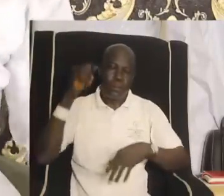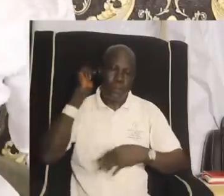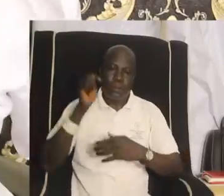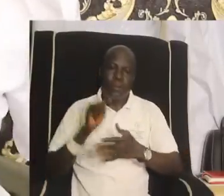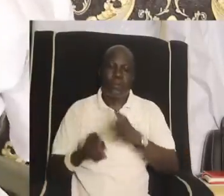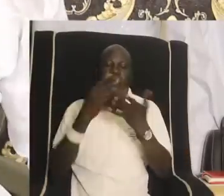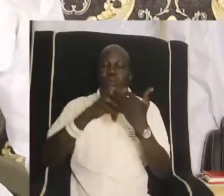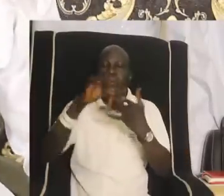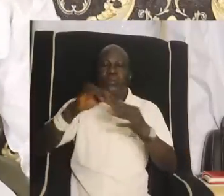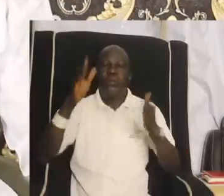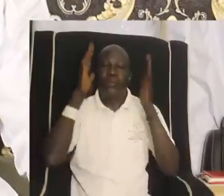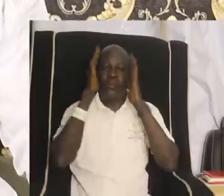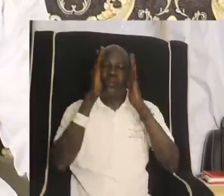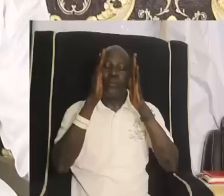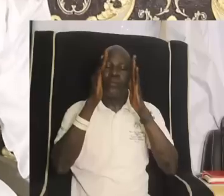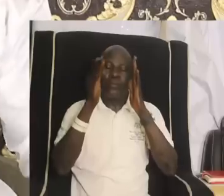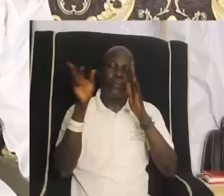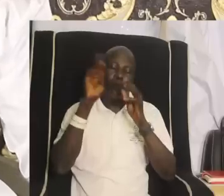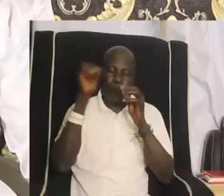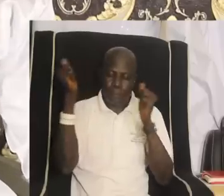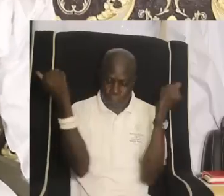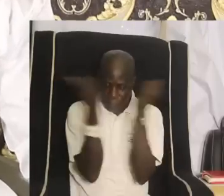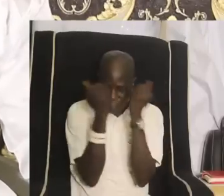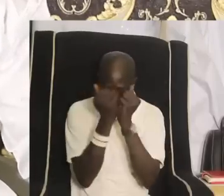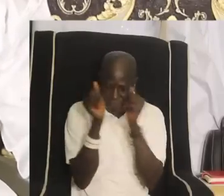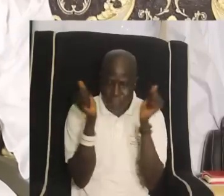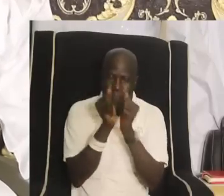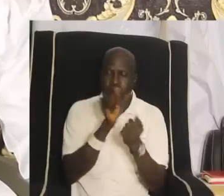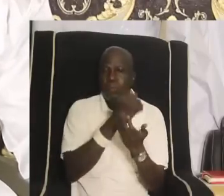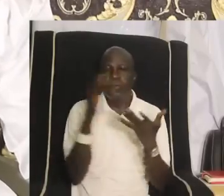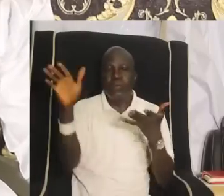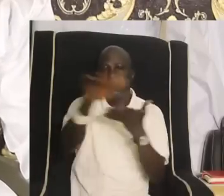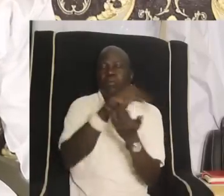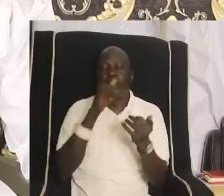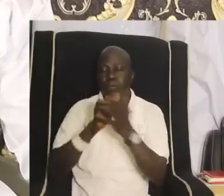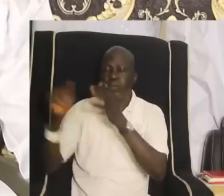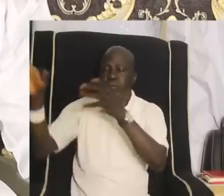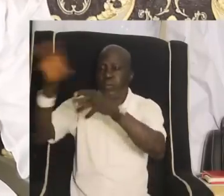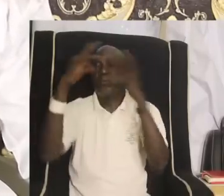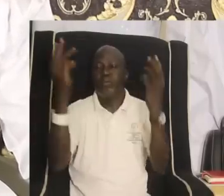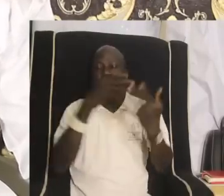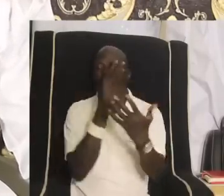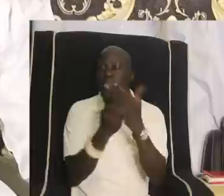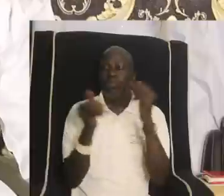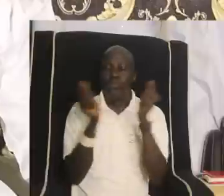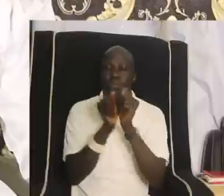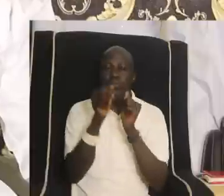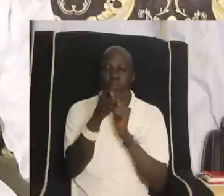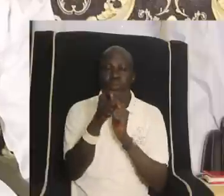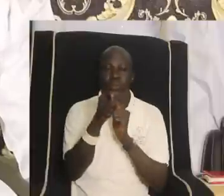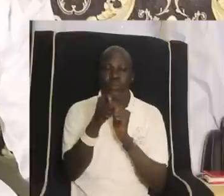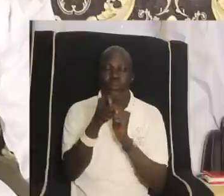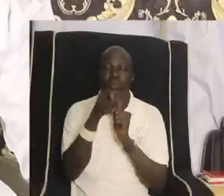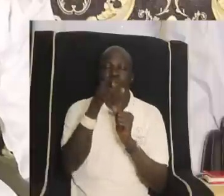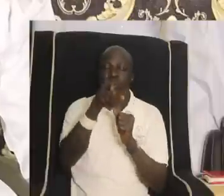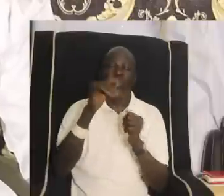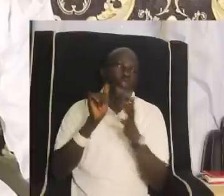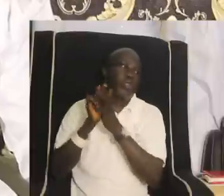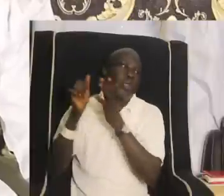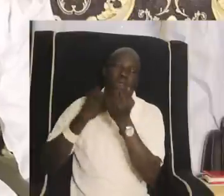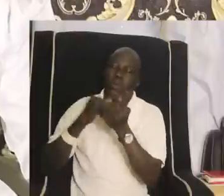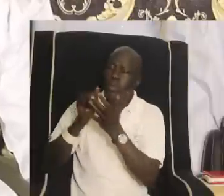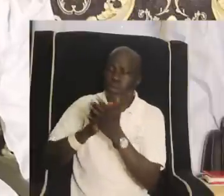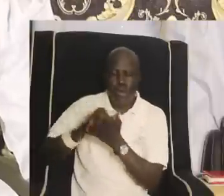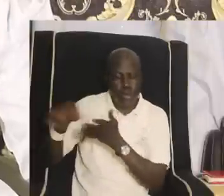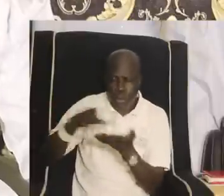kọjú ìjà sí. Holy Spirit will fight them. Wọ́n borí ogun. Will come back to you. It is well with you. Ẹ̀yin tá a fẹ́ jọ ṣe Bible school